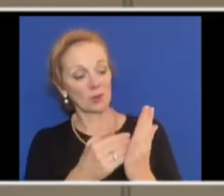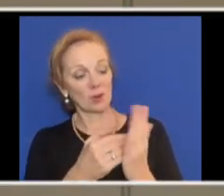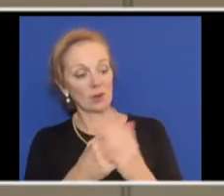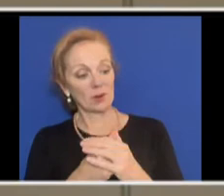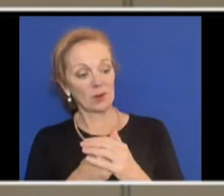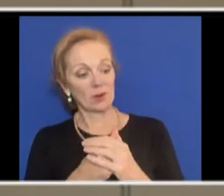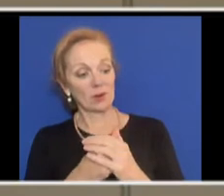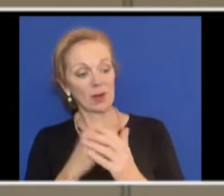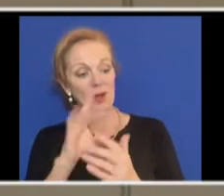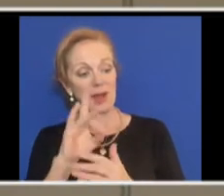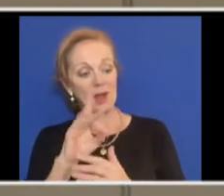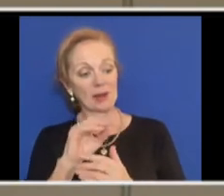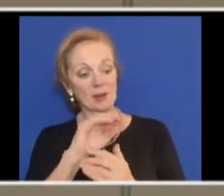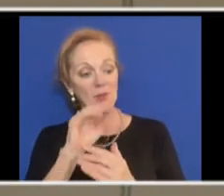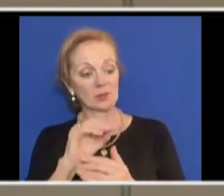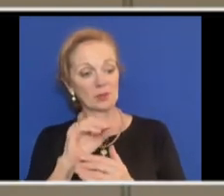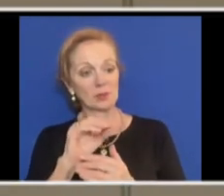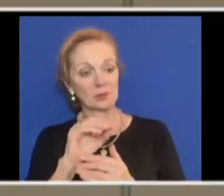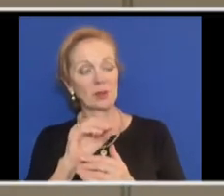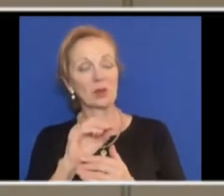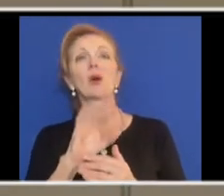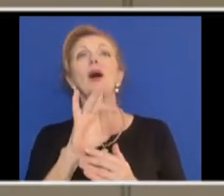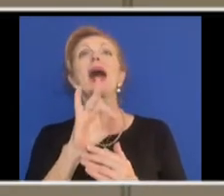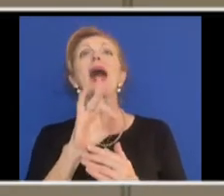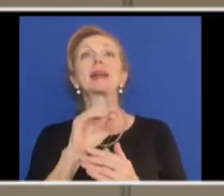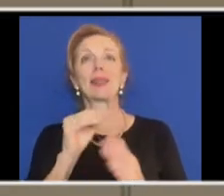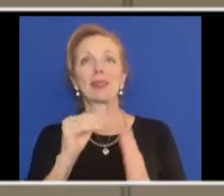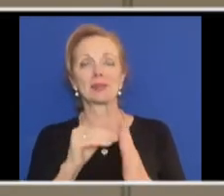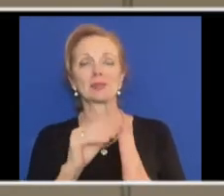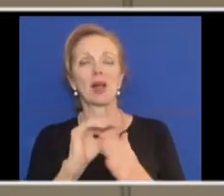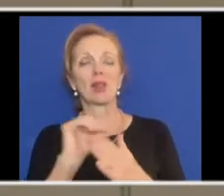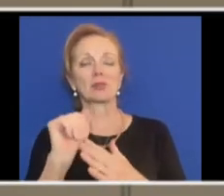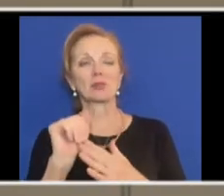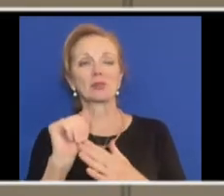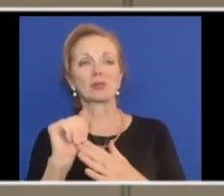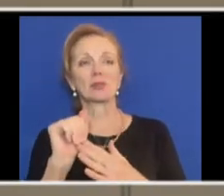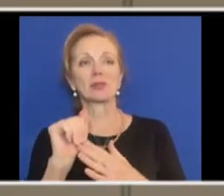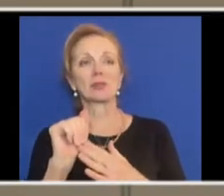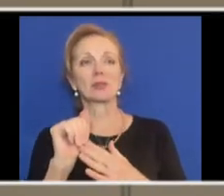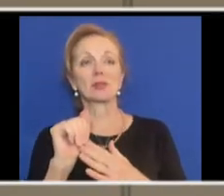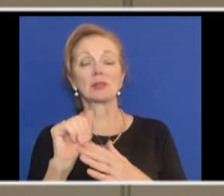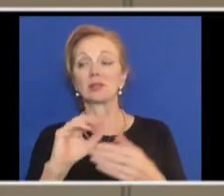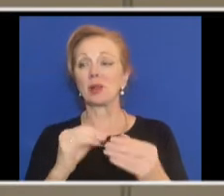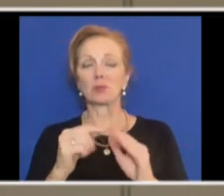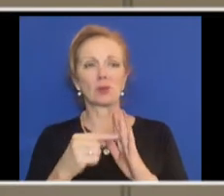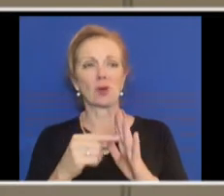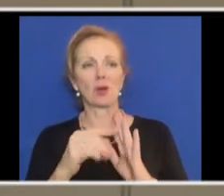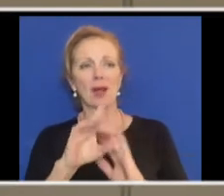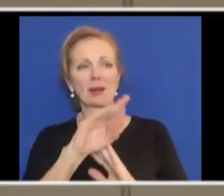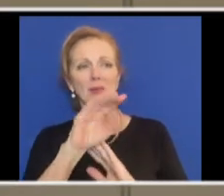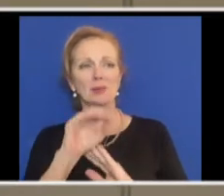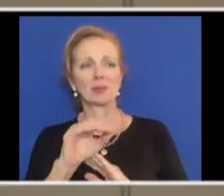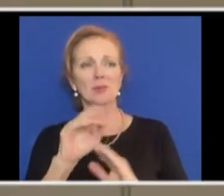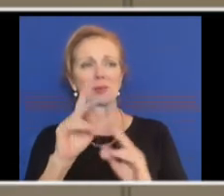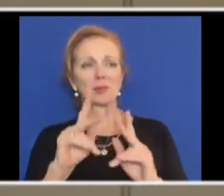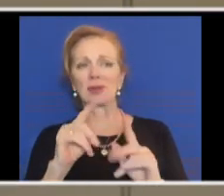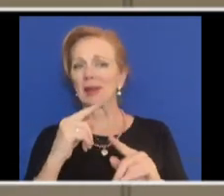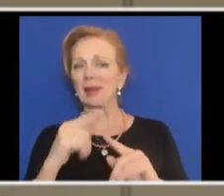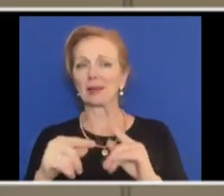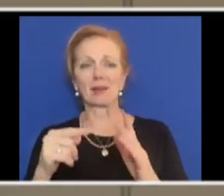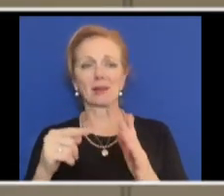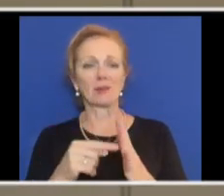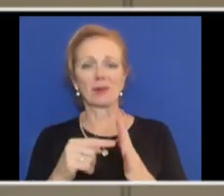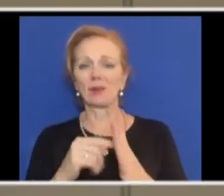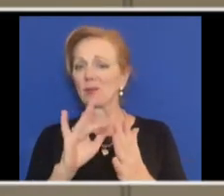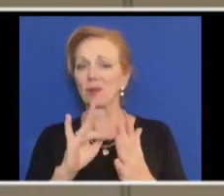um 80 of 80 000 numbers show that 80 percent of people can't afford to own a median